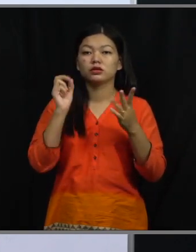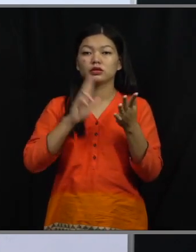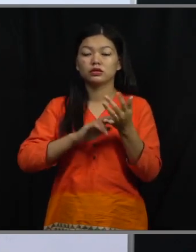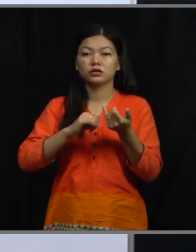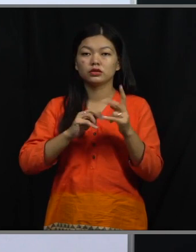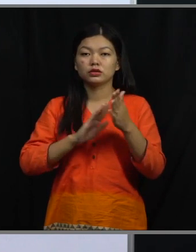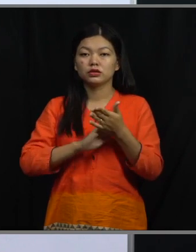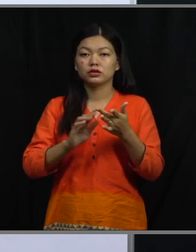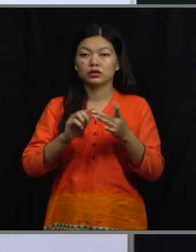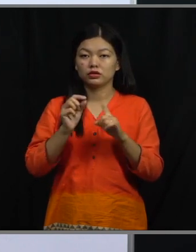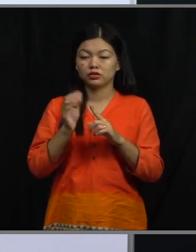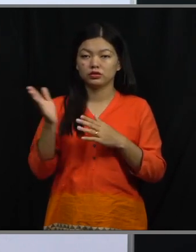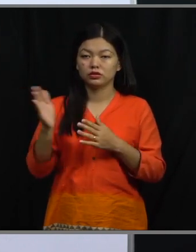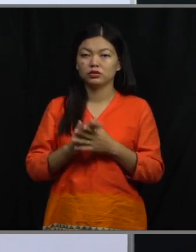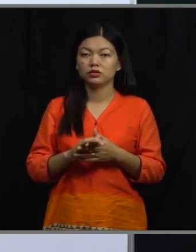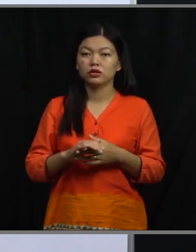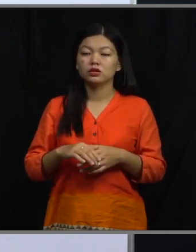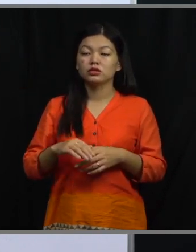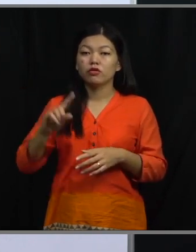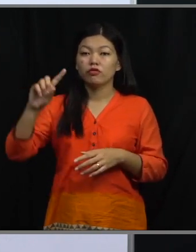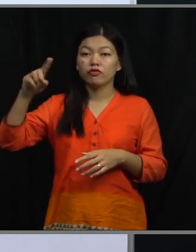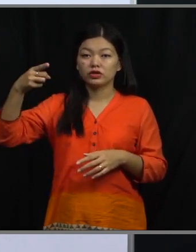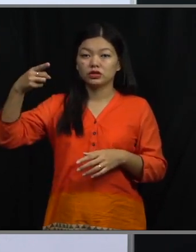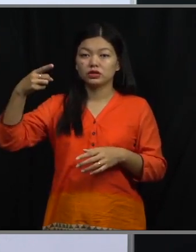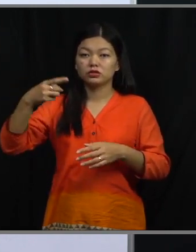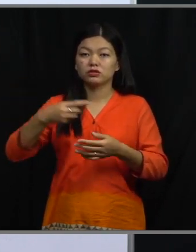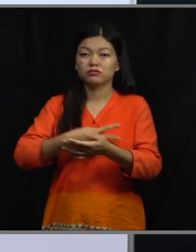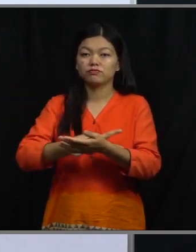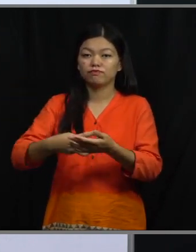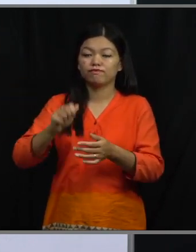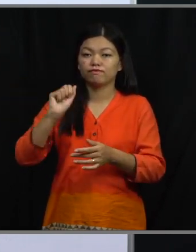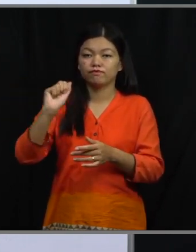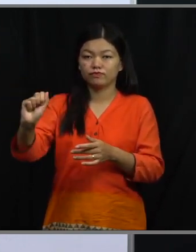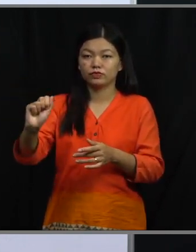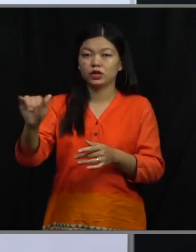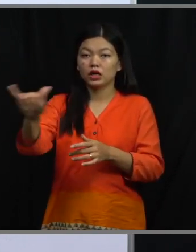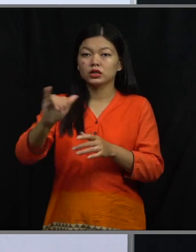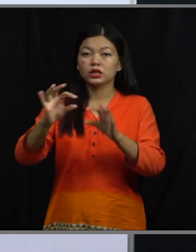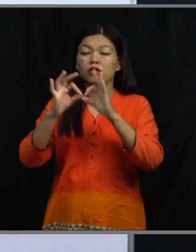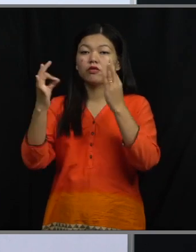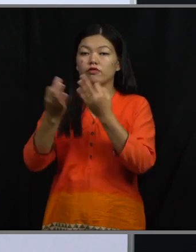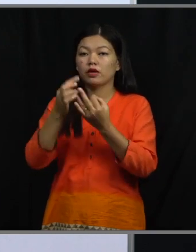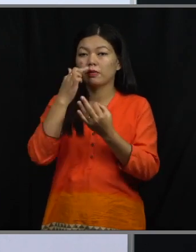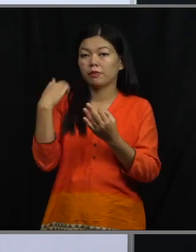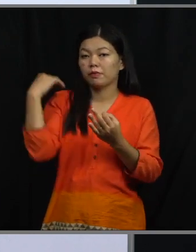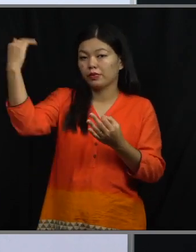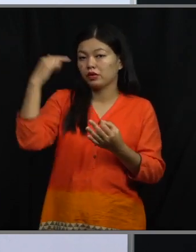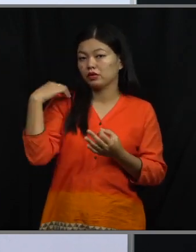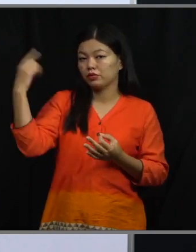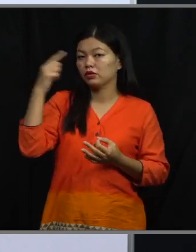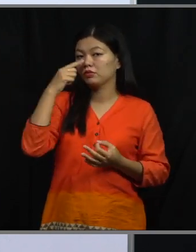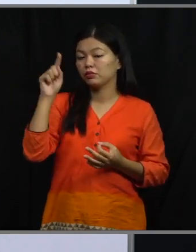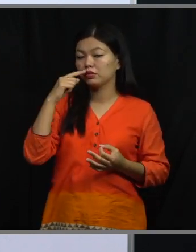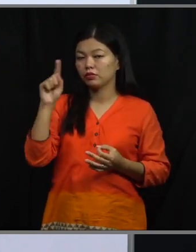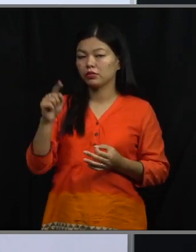difference between these two. One is like by blood, consanguinity, and affinity is by marriage. Consanguinity, like